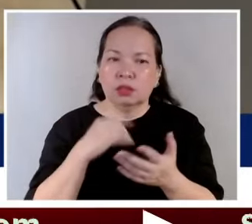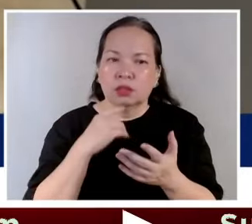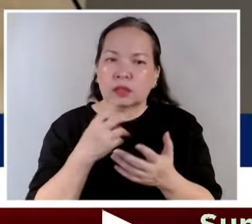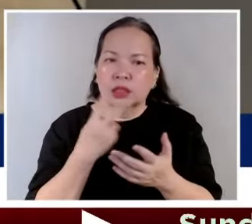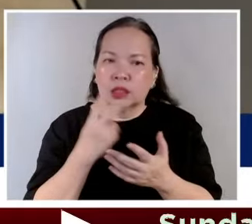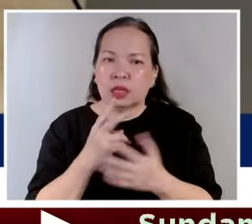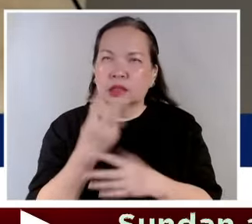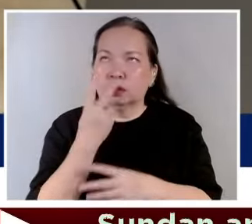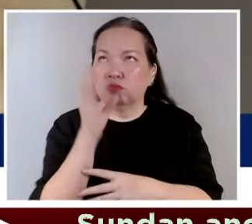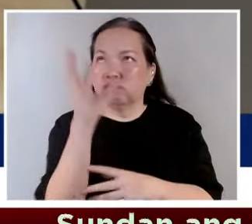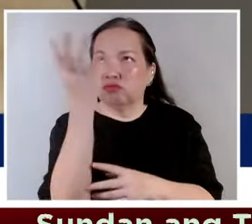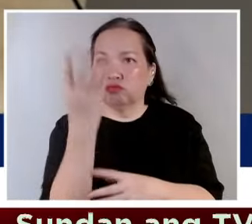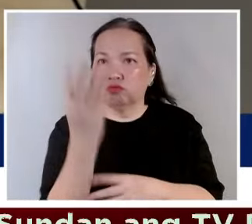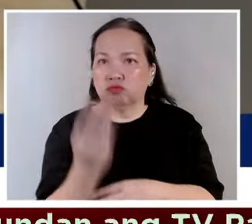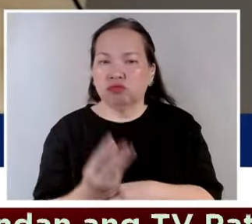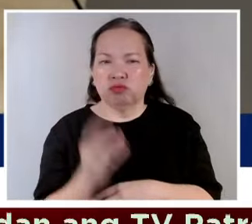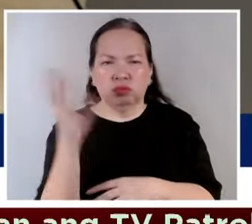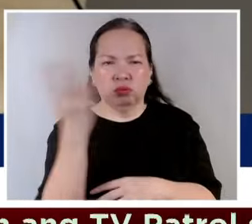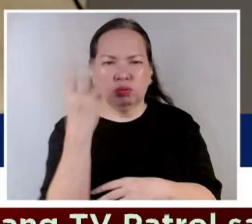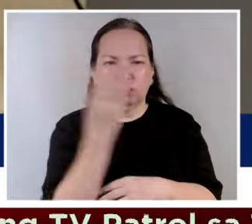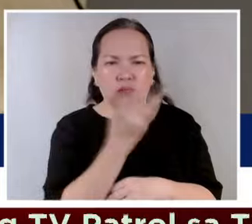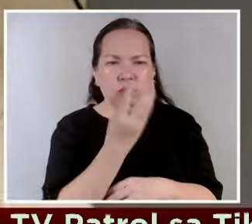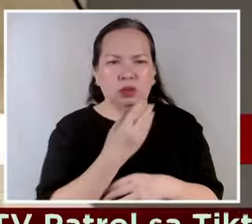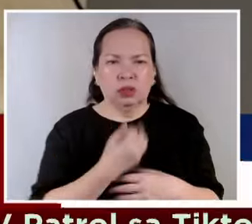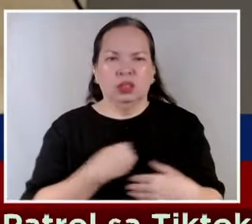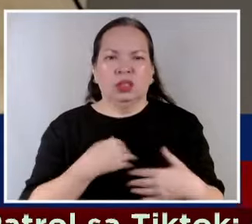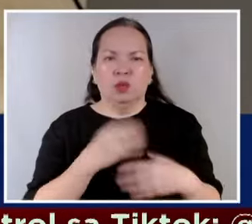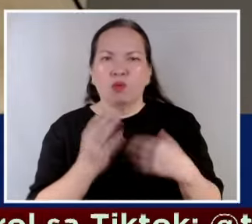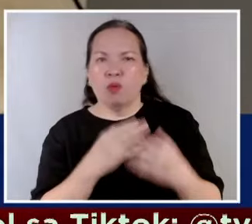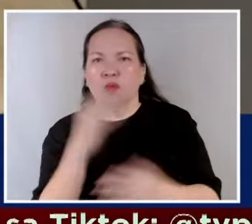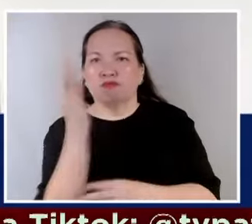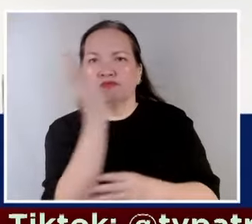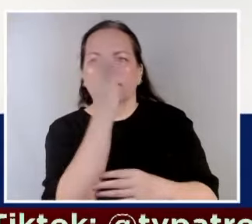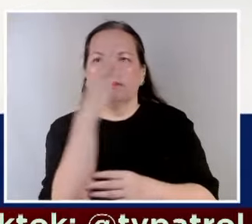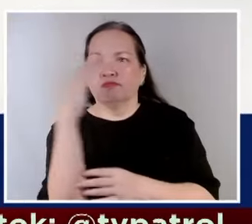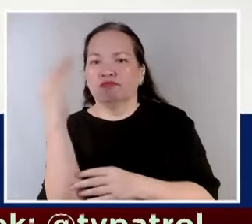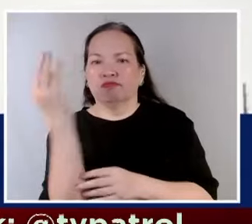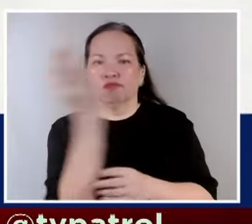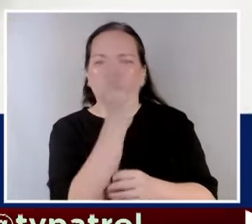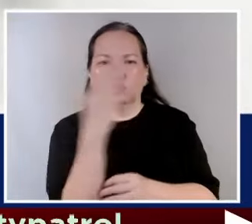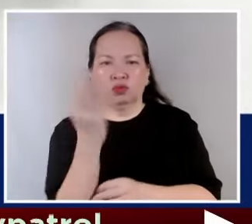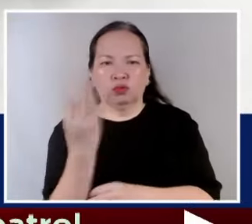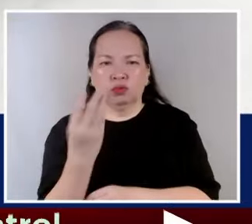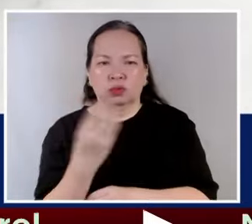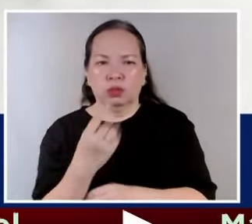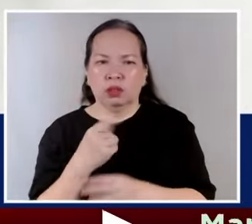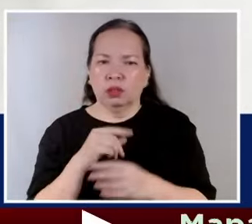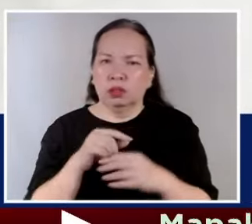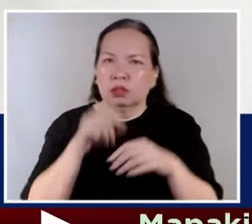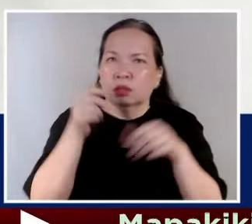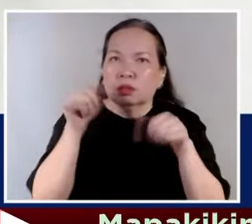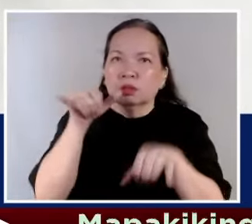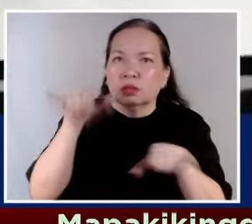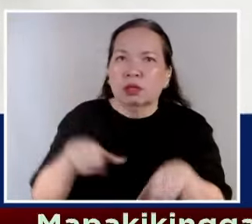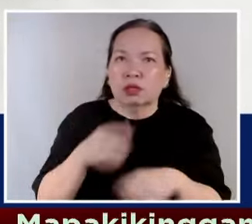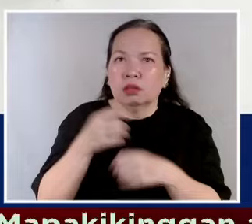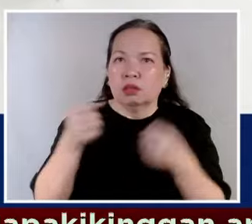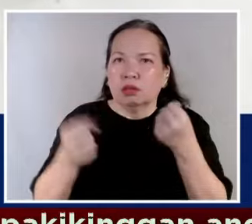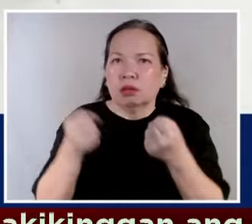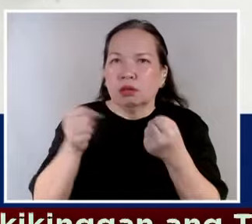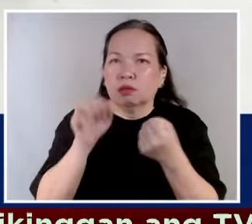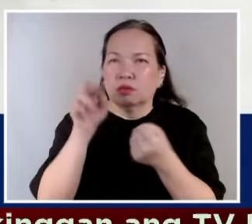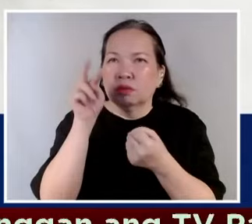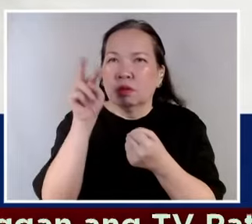spinning and almost like dancing. I pulled over, watched it. It was